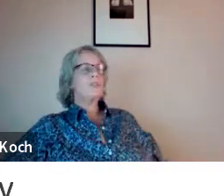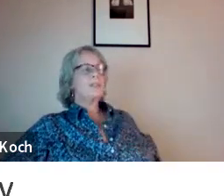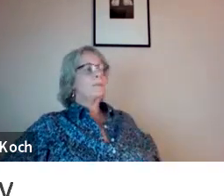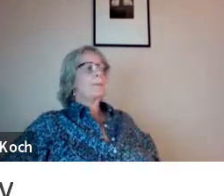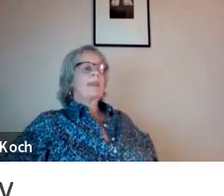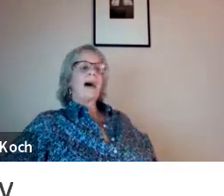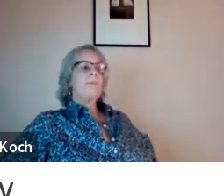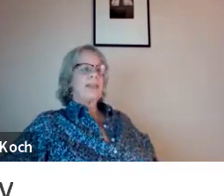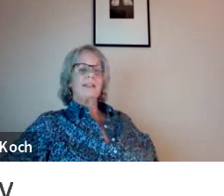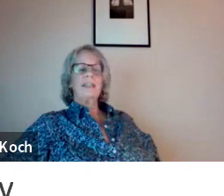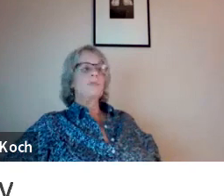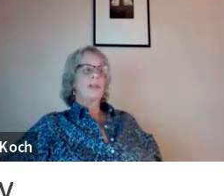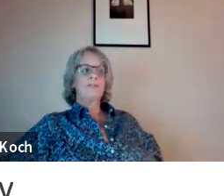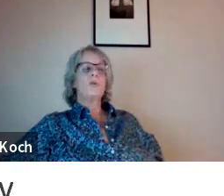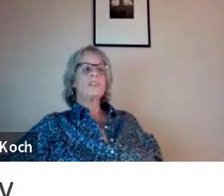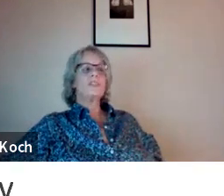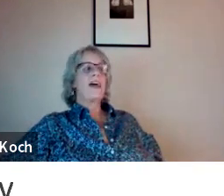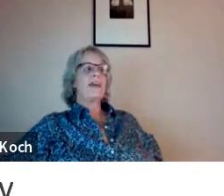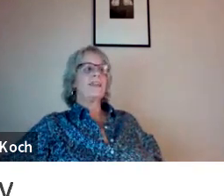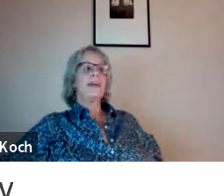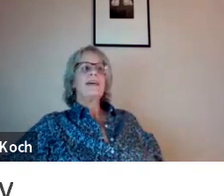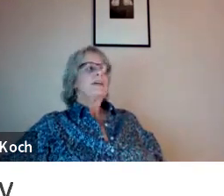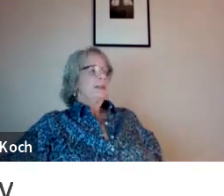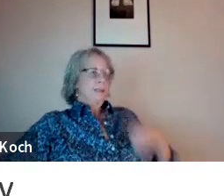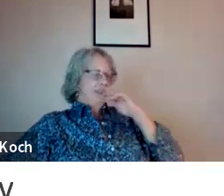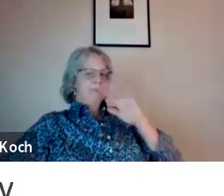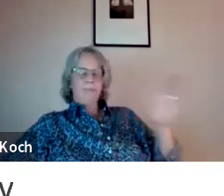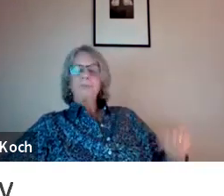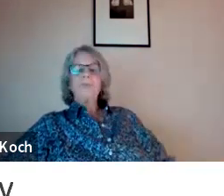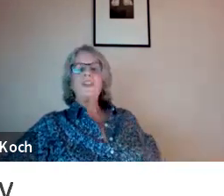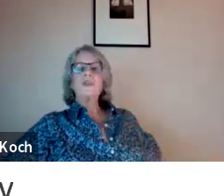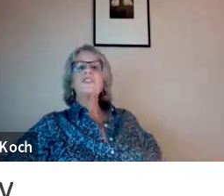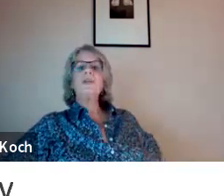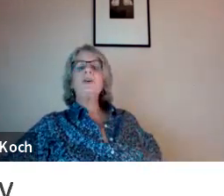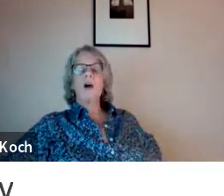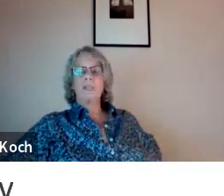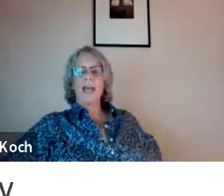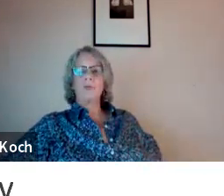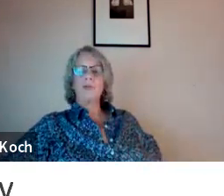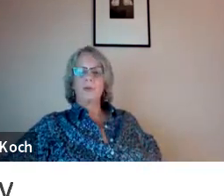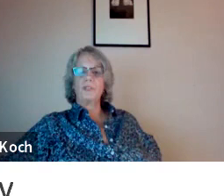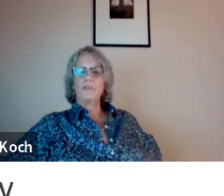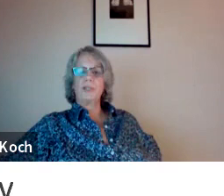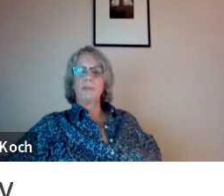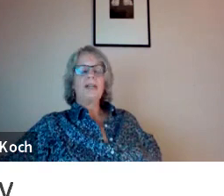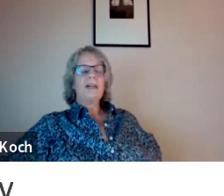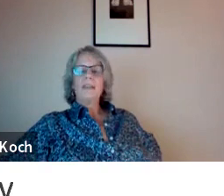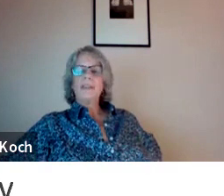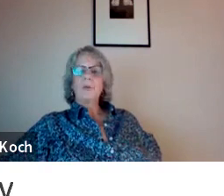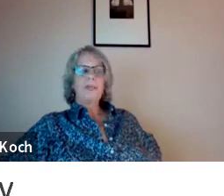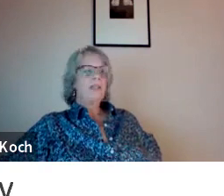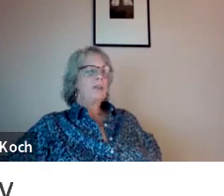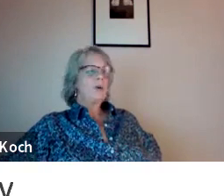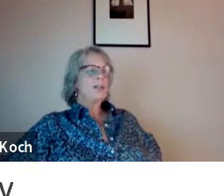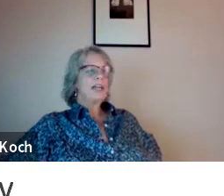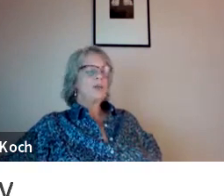And folks, basically it reinforces the fact that there is to be no contact with Roads to Freedom, that